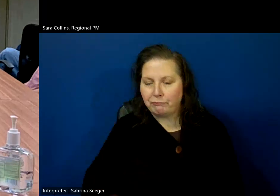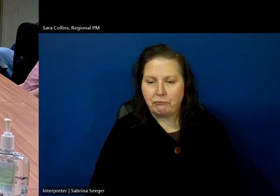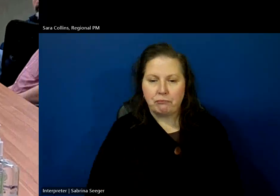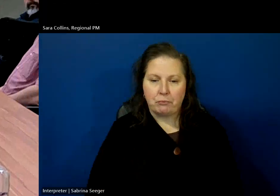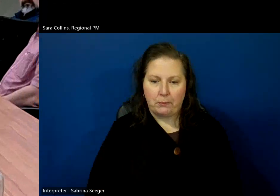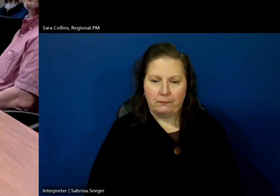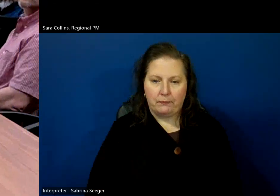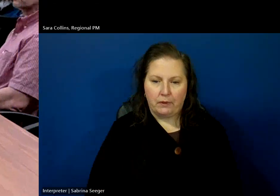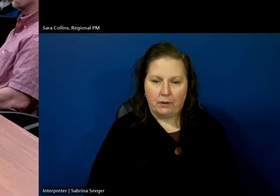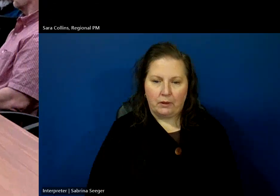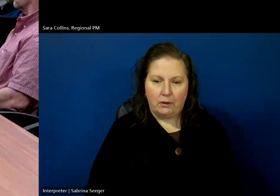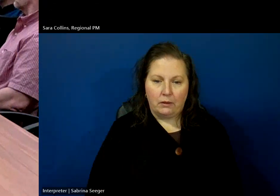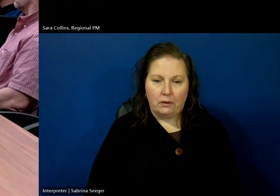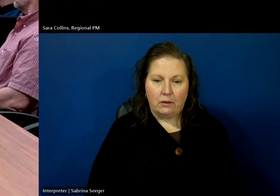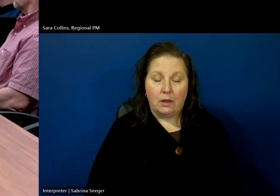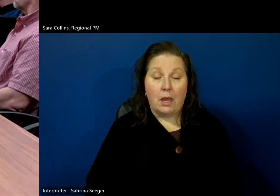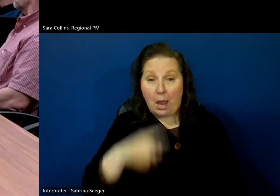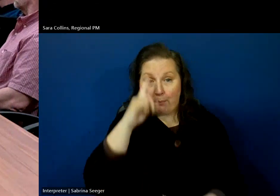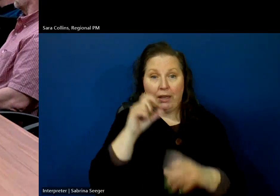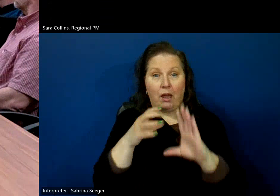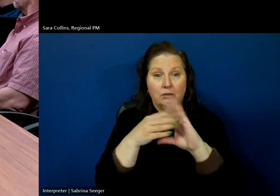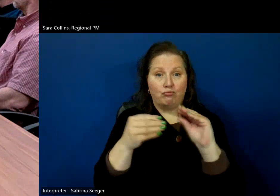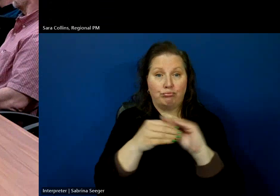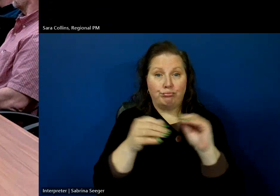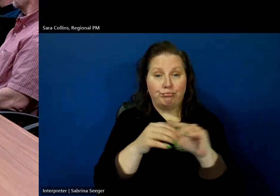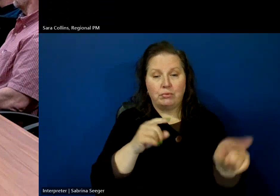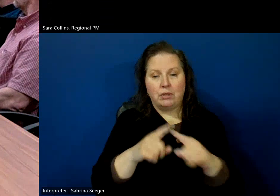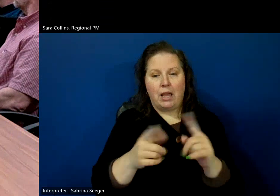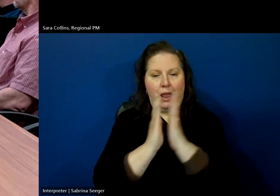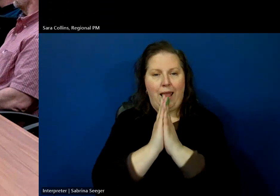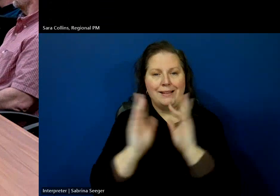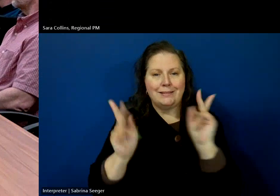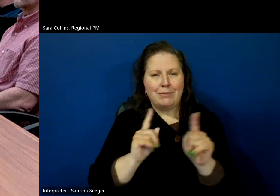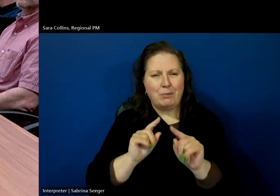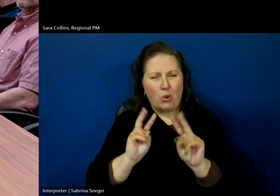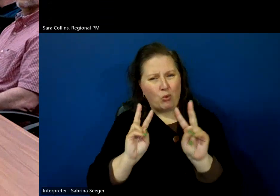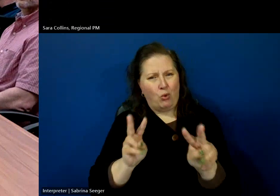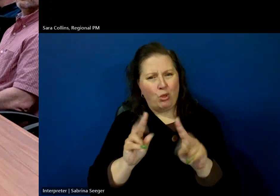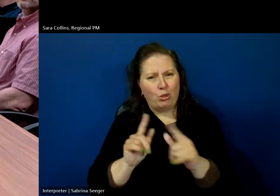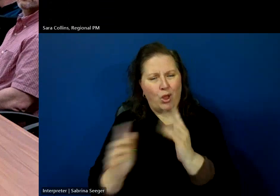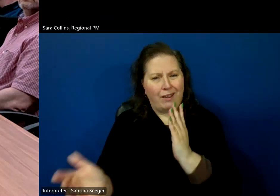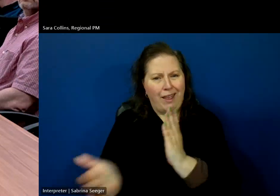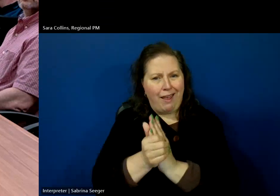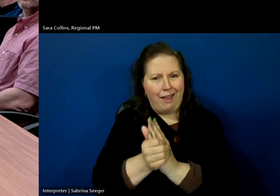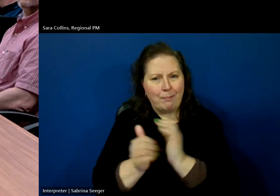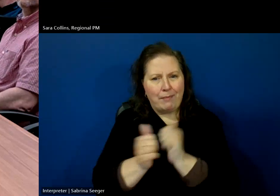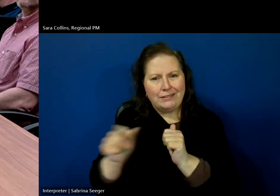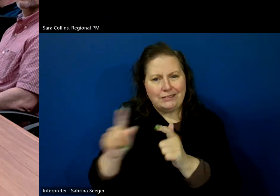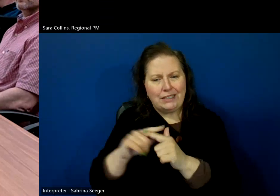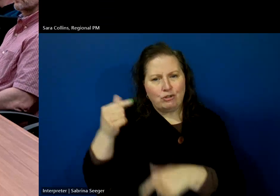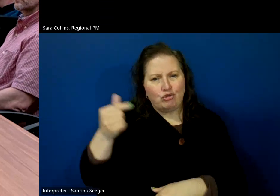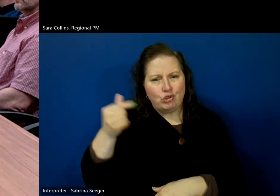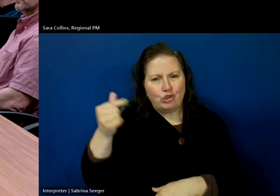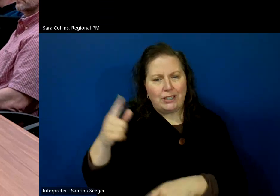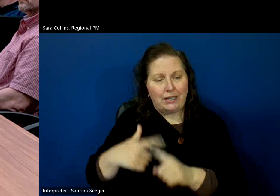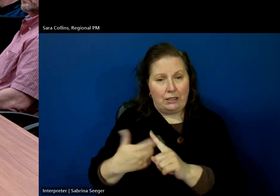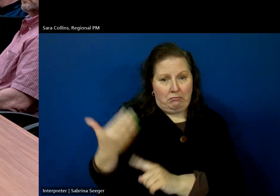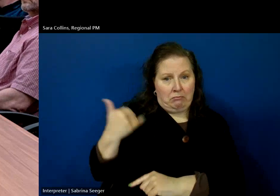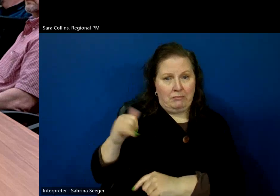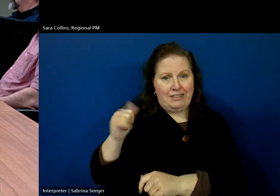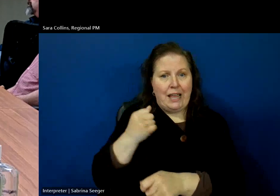And since I'm doing that, I want to point out, I would ask people to go look at Appendix G of the last